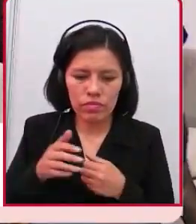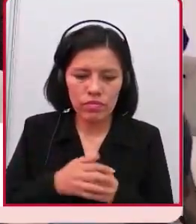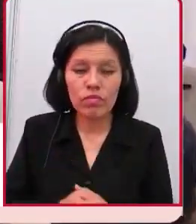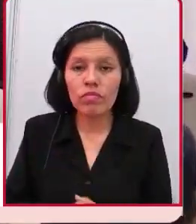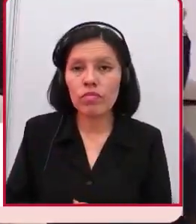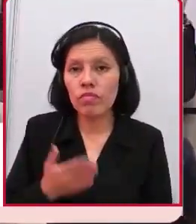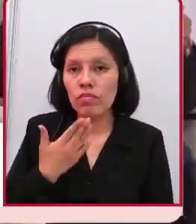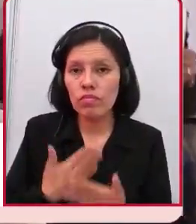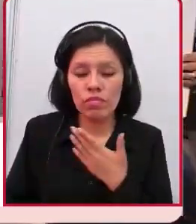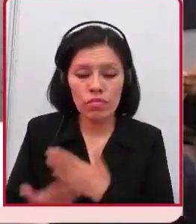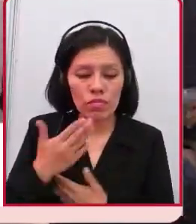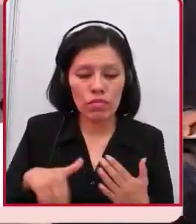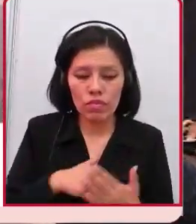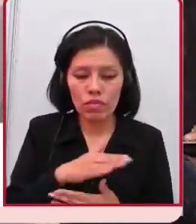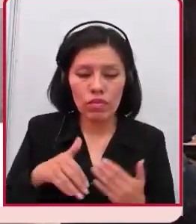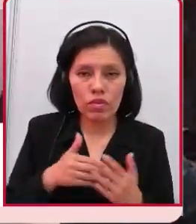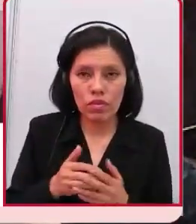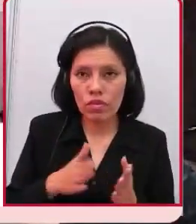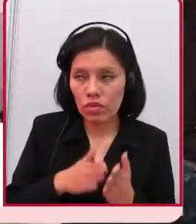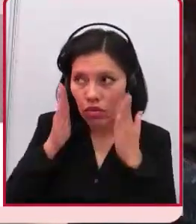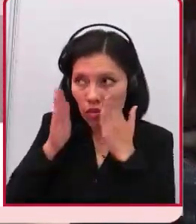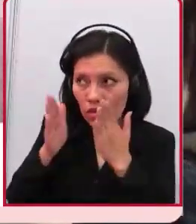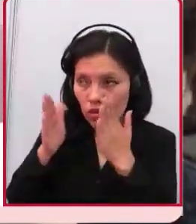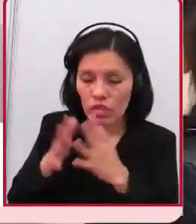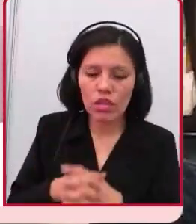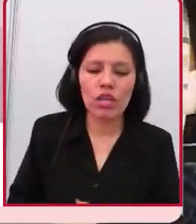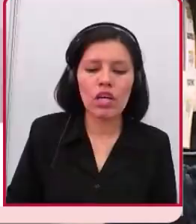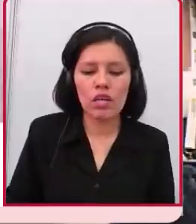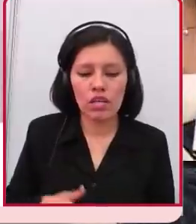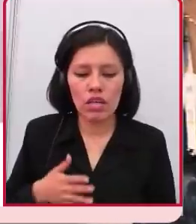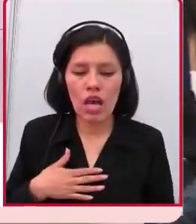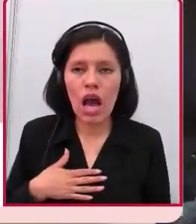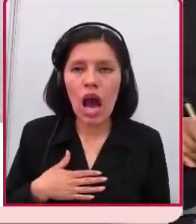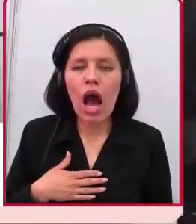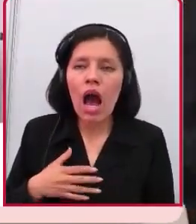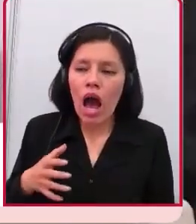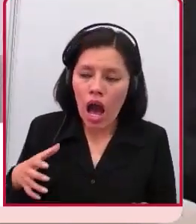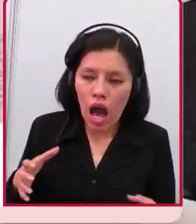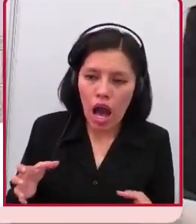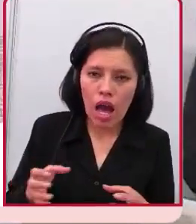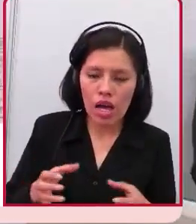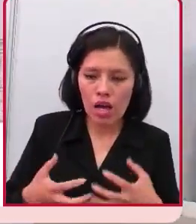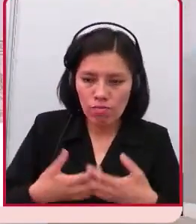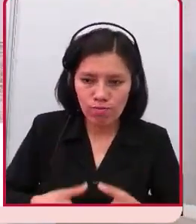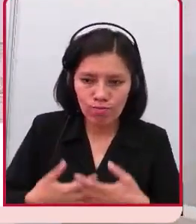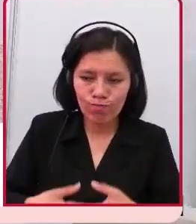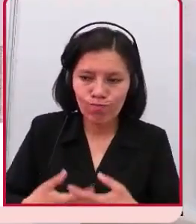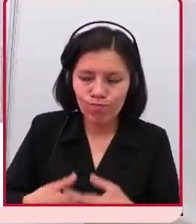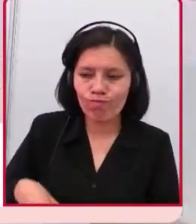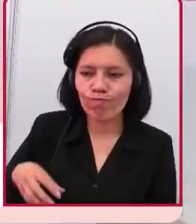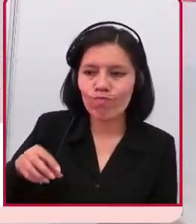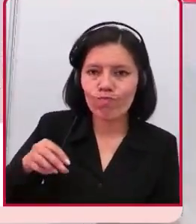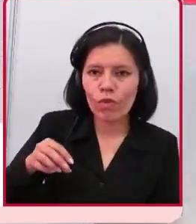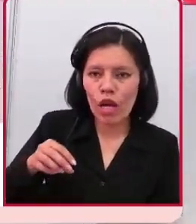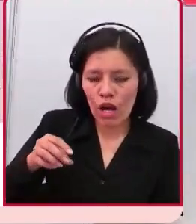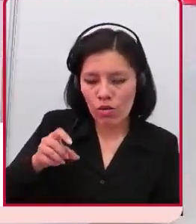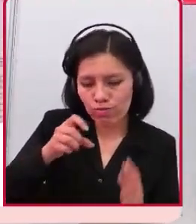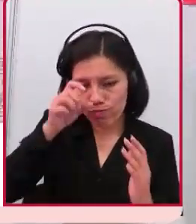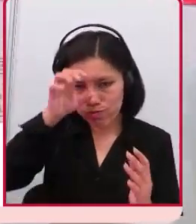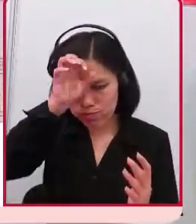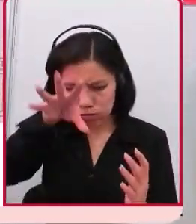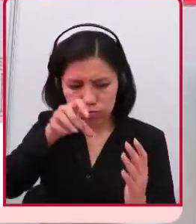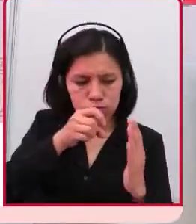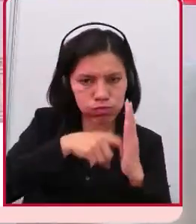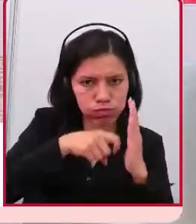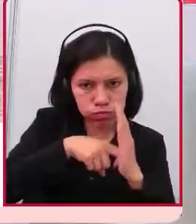Good morning. Thank you very much for attending this meeting. On behalf of Compañía Minera Antamina, it is a pleasure